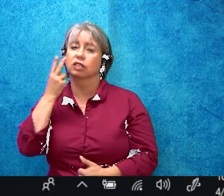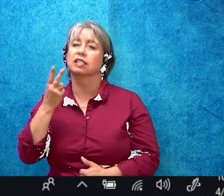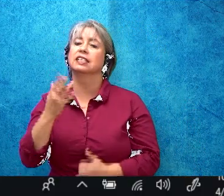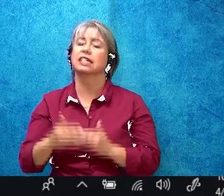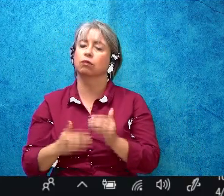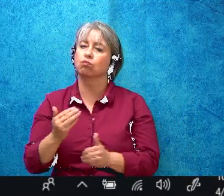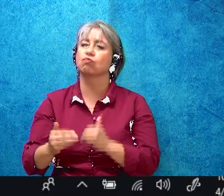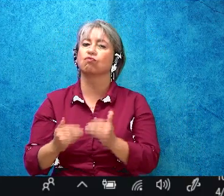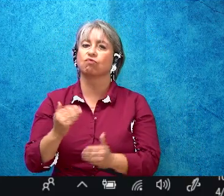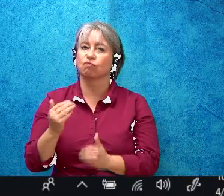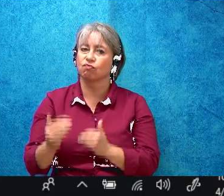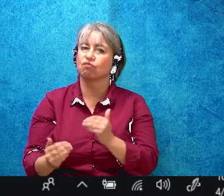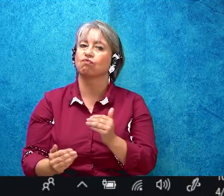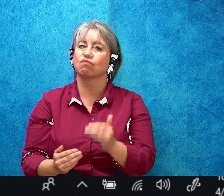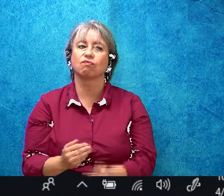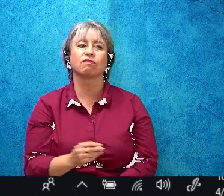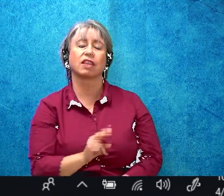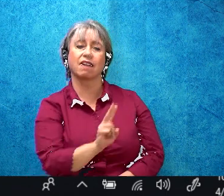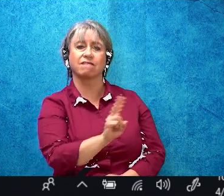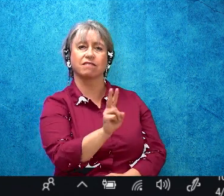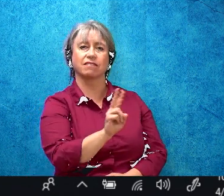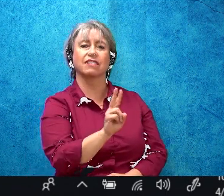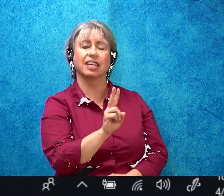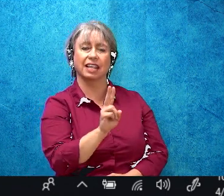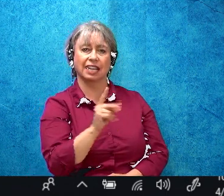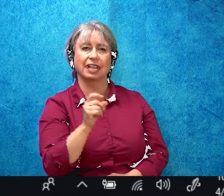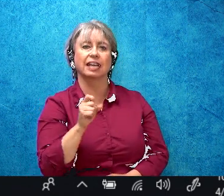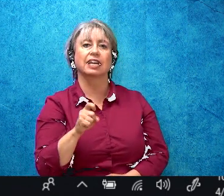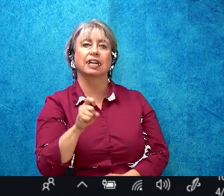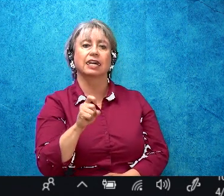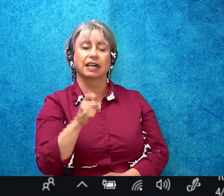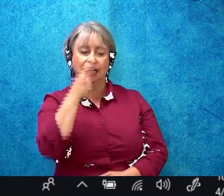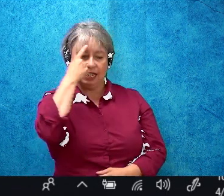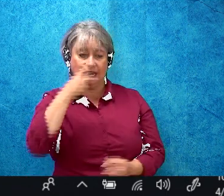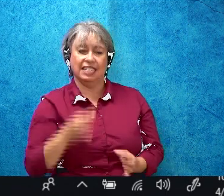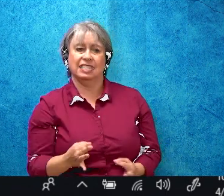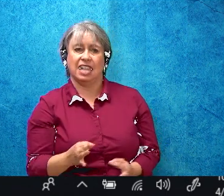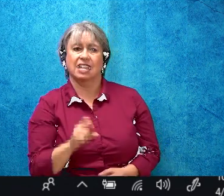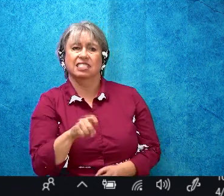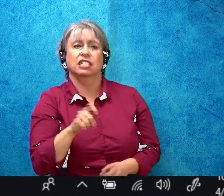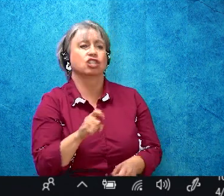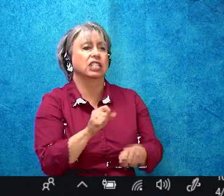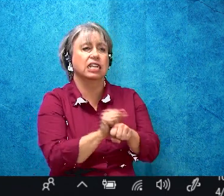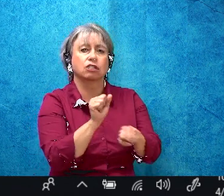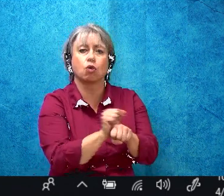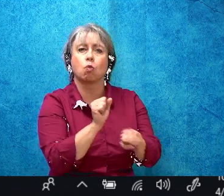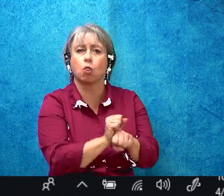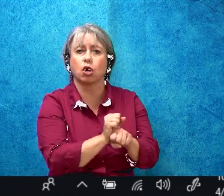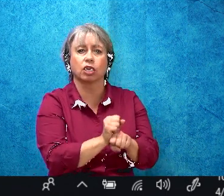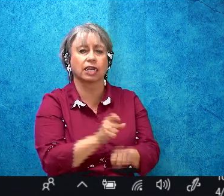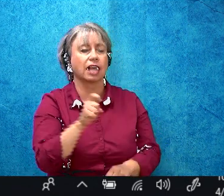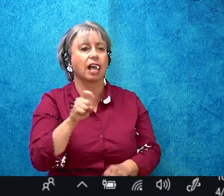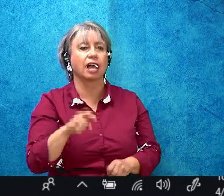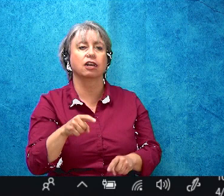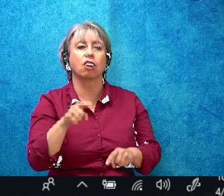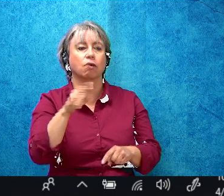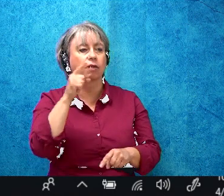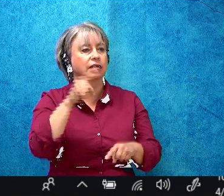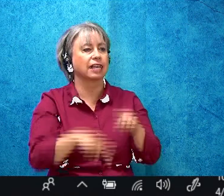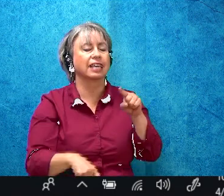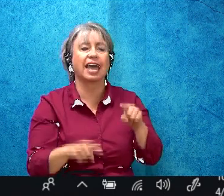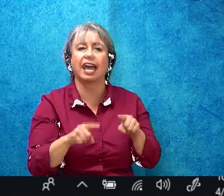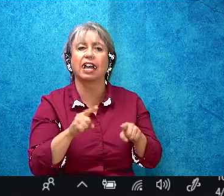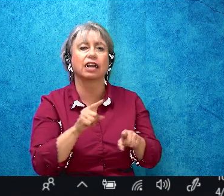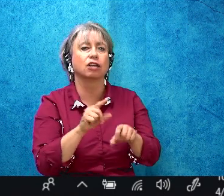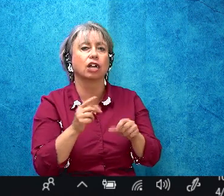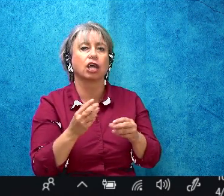Venus decides, you know what? I'm going to make her do some work. I'm going to make her do some work, some things I know she can't do, and then